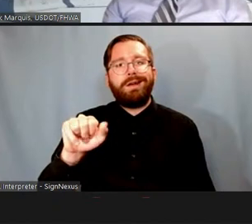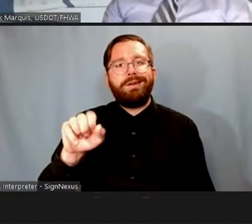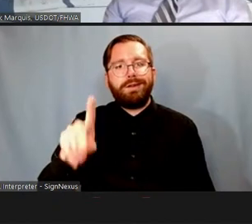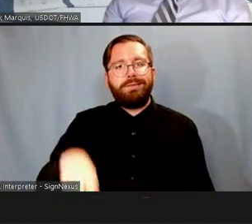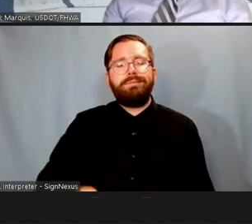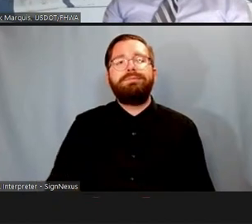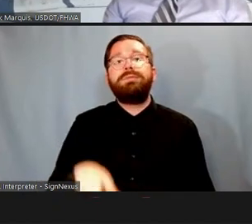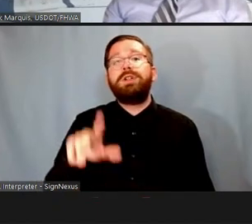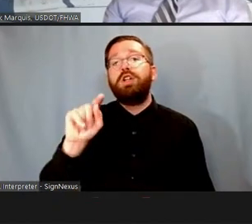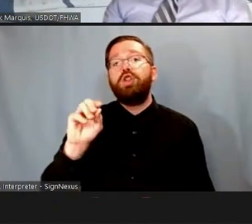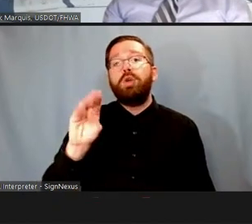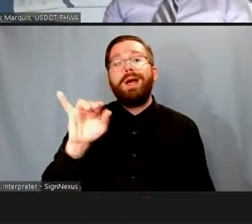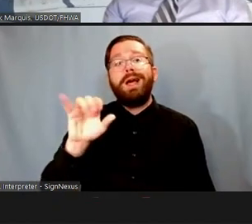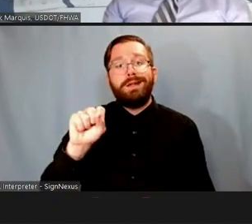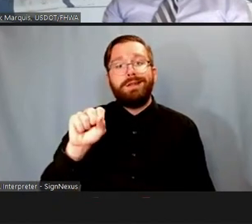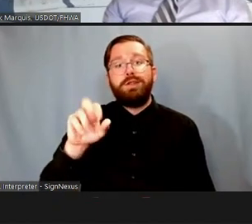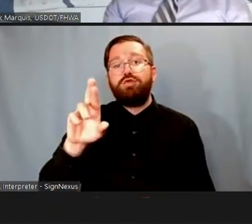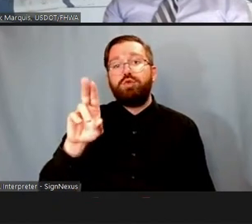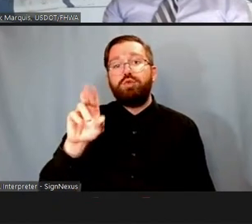tobias russo